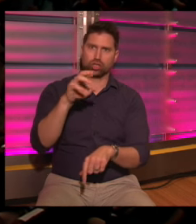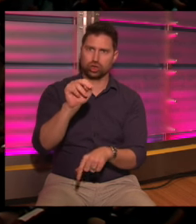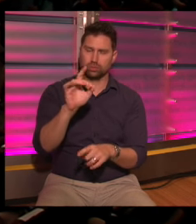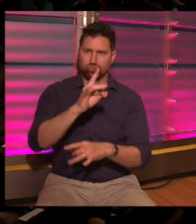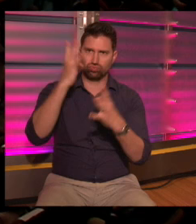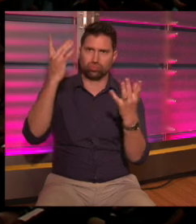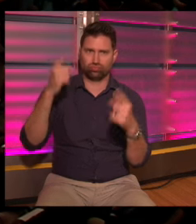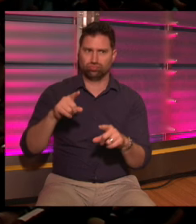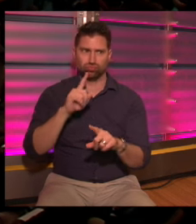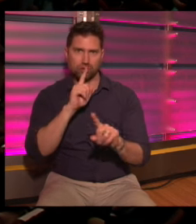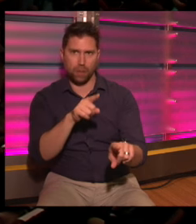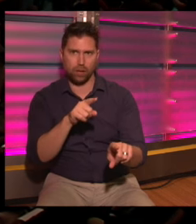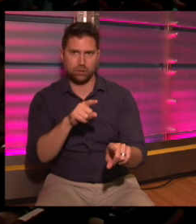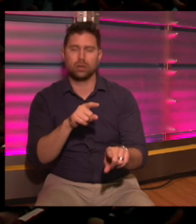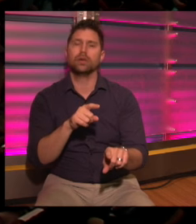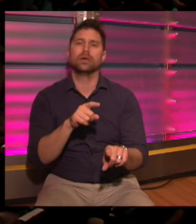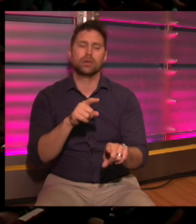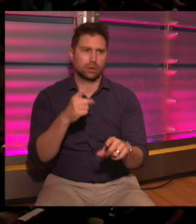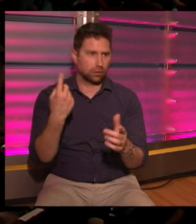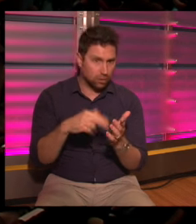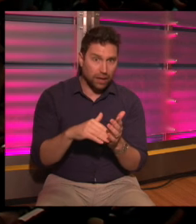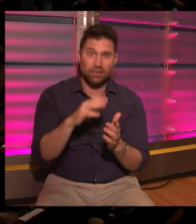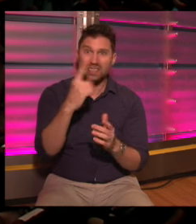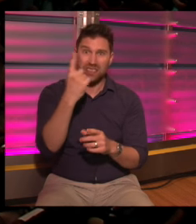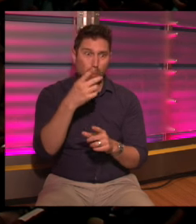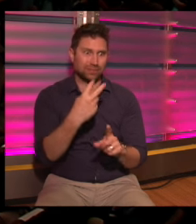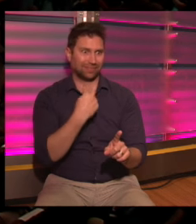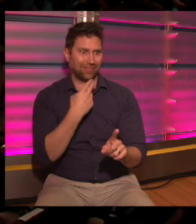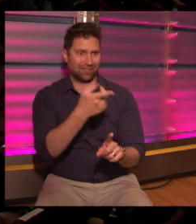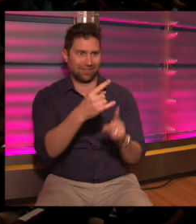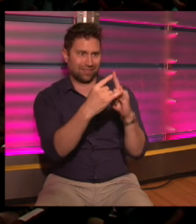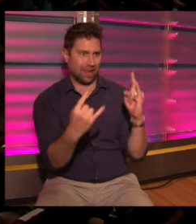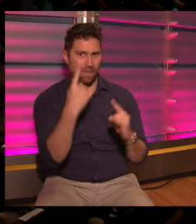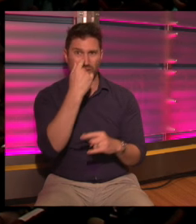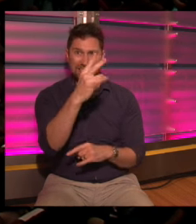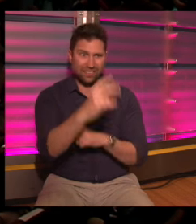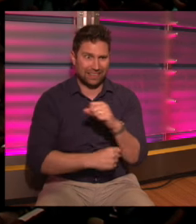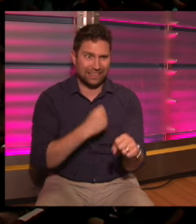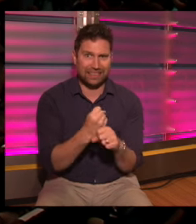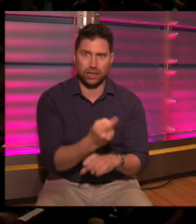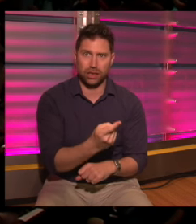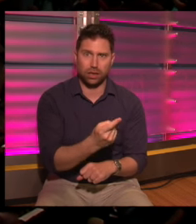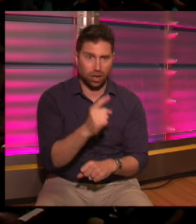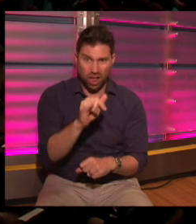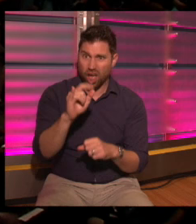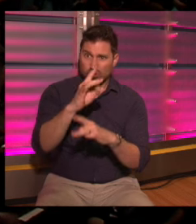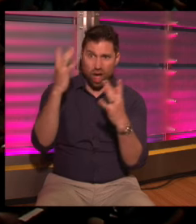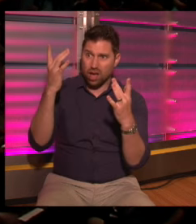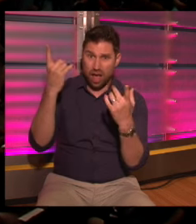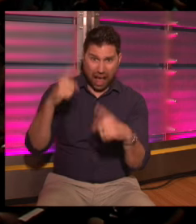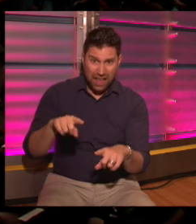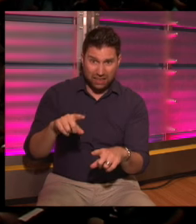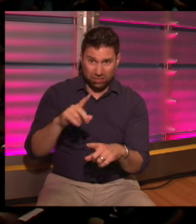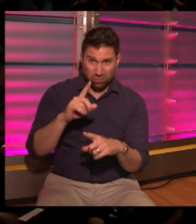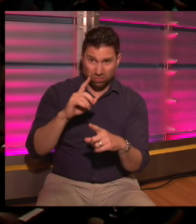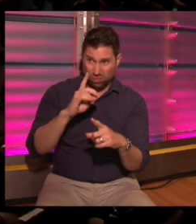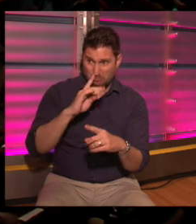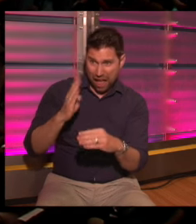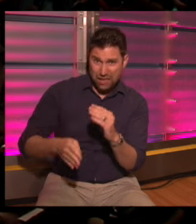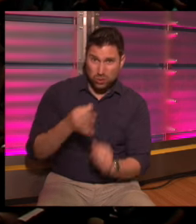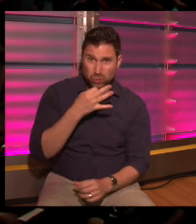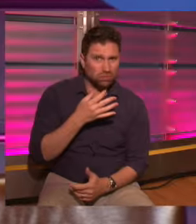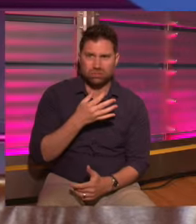response. Again, if someone's stuck in a camp for 17 years, this crisis isn't ending anytime soon, who's gonna go back and rebuild